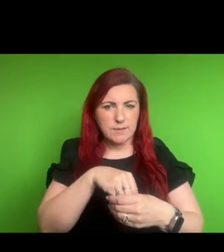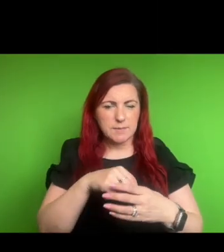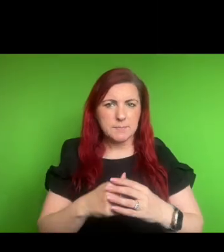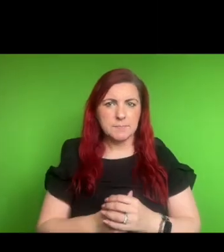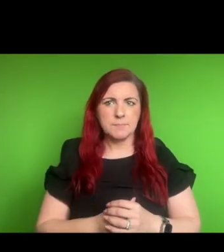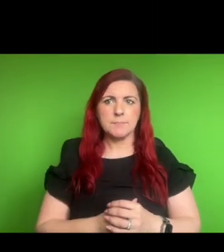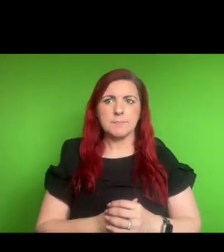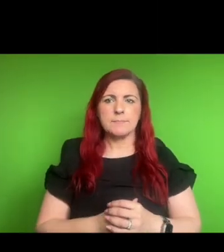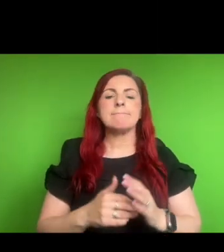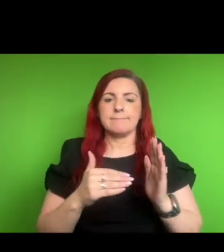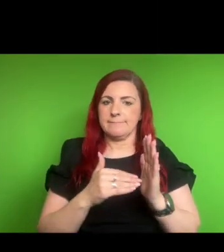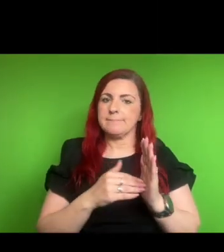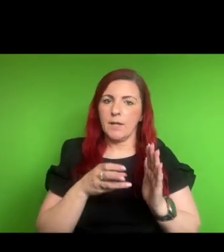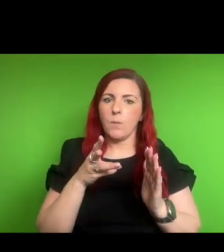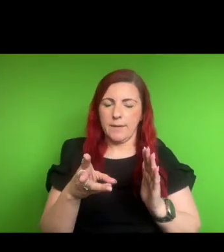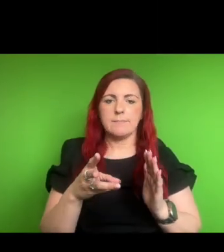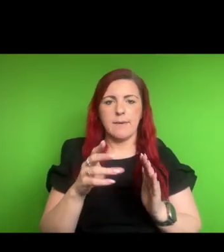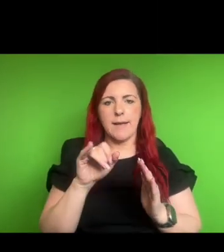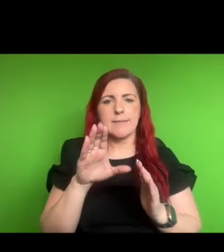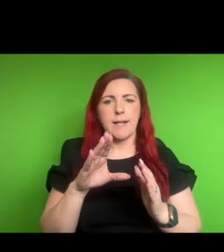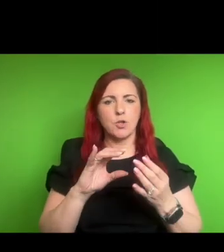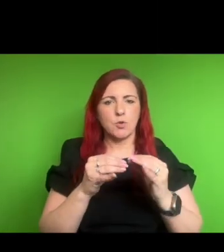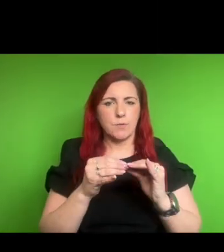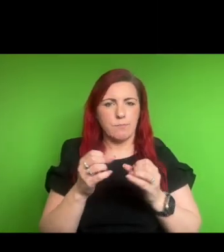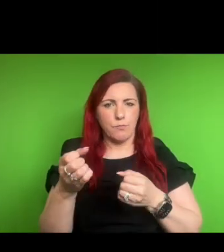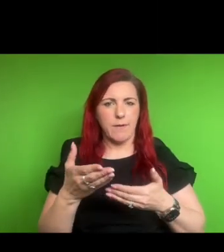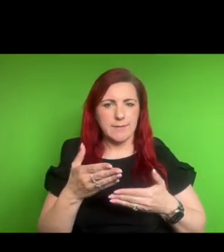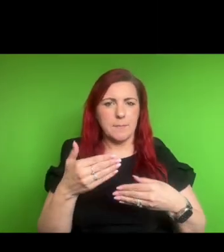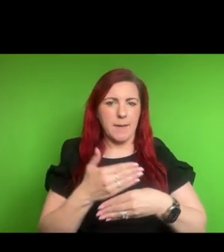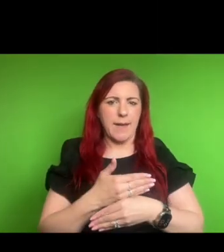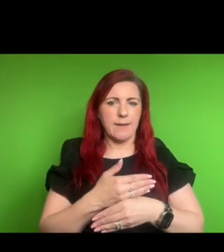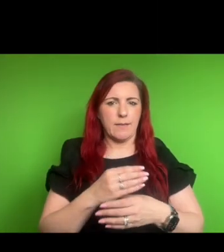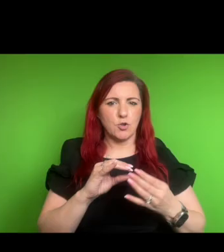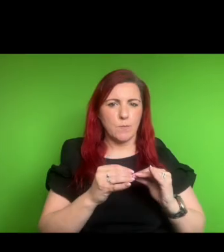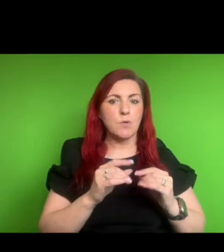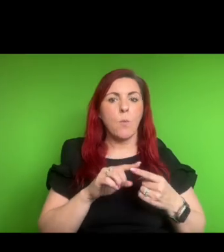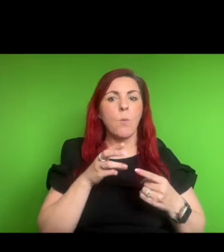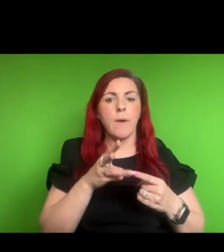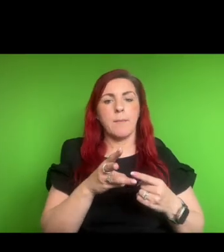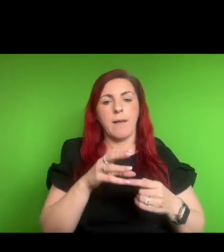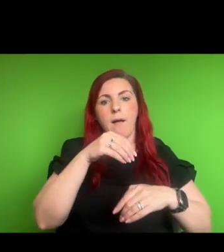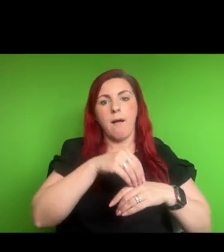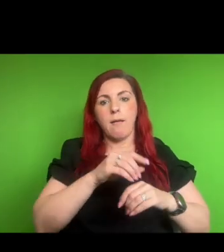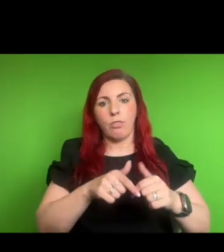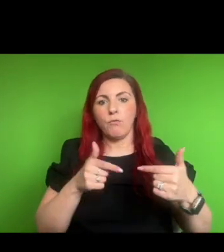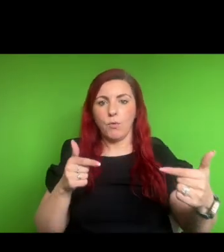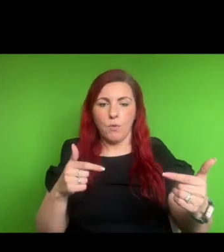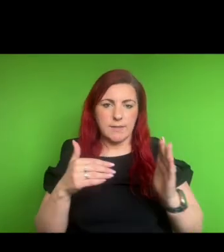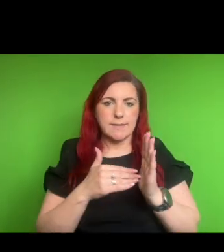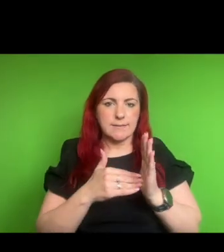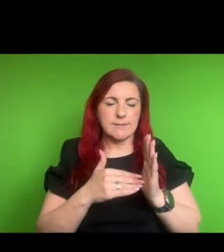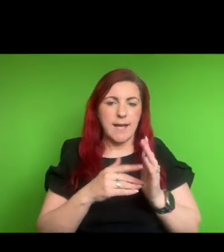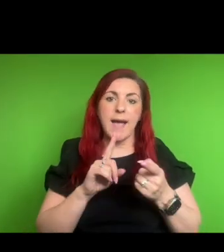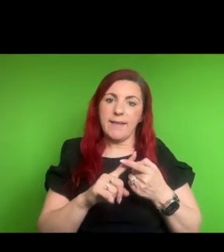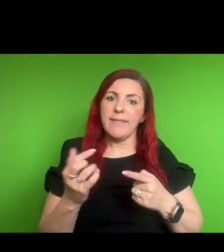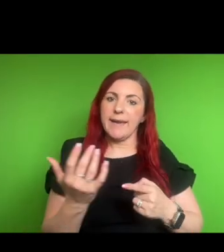It will. So the ISL interpretation provided by Lisa and Cormac will be on the recording as well as the captioning, which we will